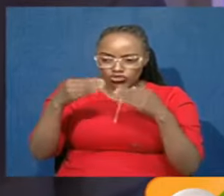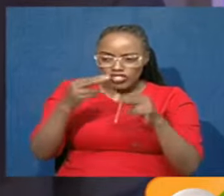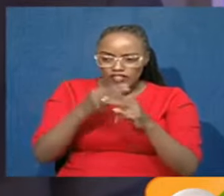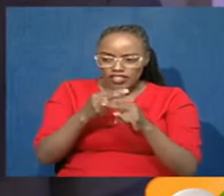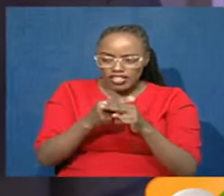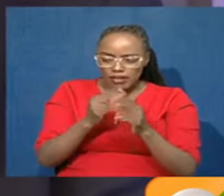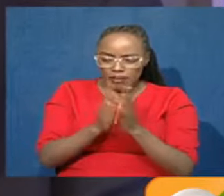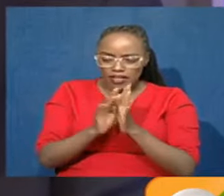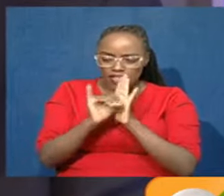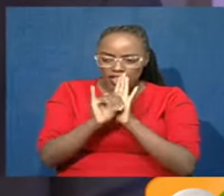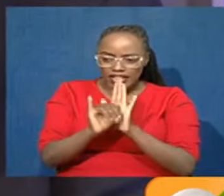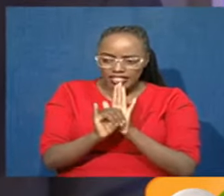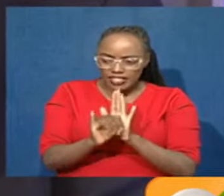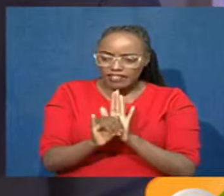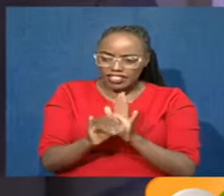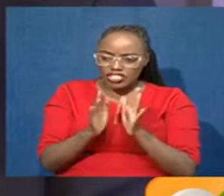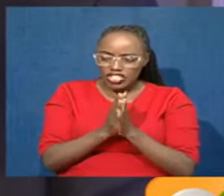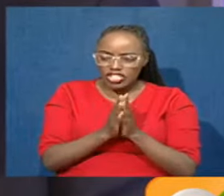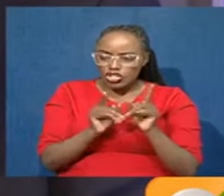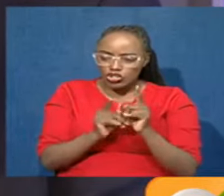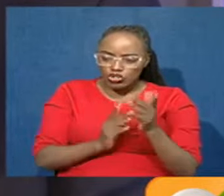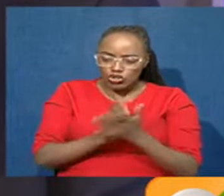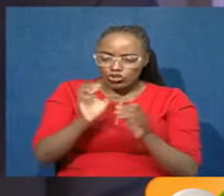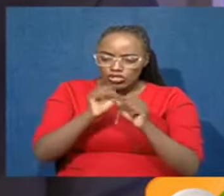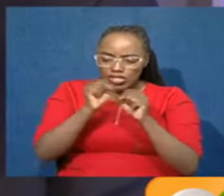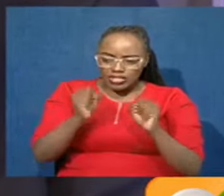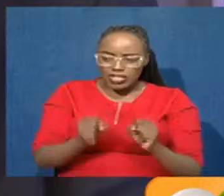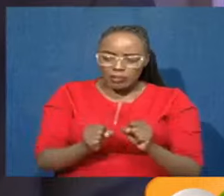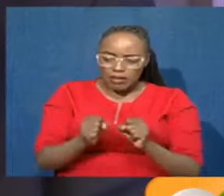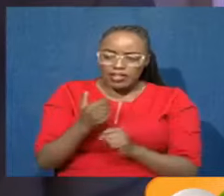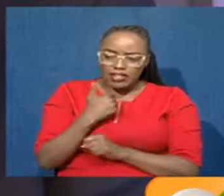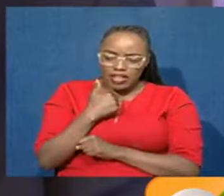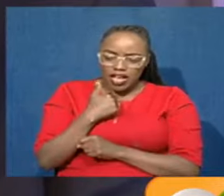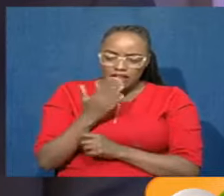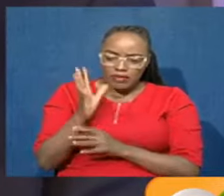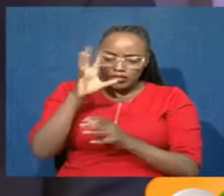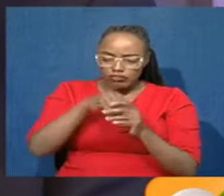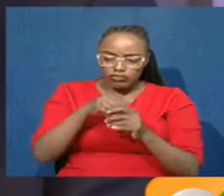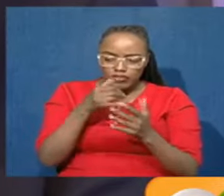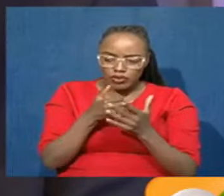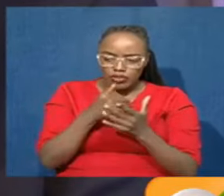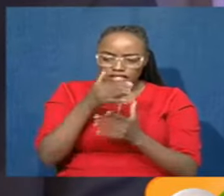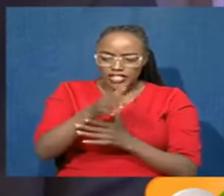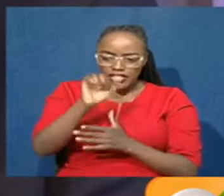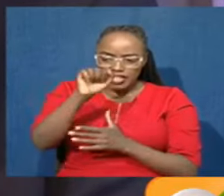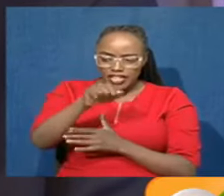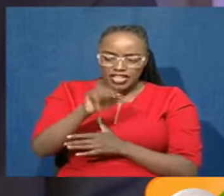their identification, you know, and through the system, you know, they were actually onboarded.